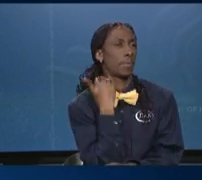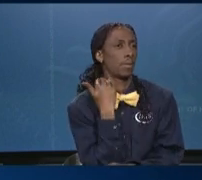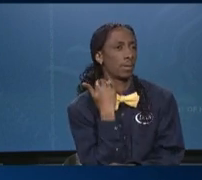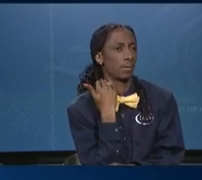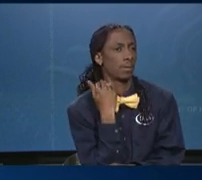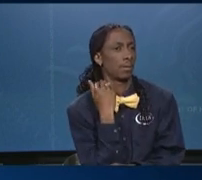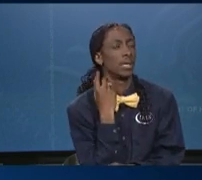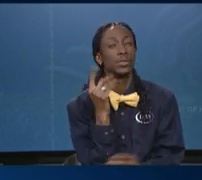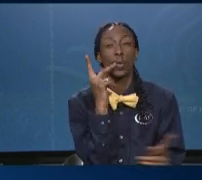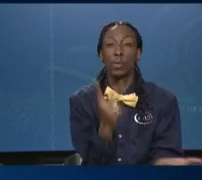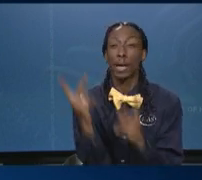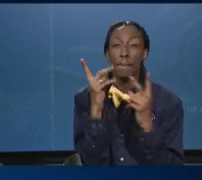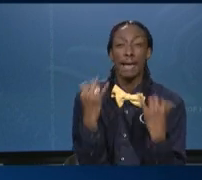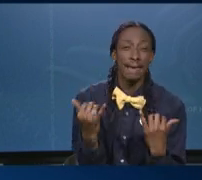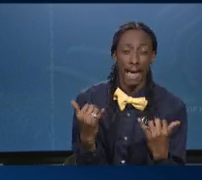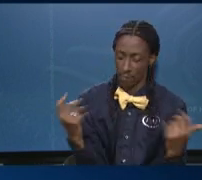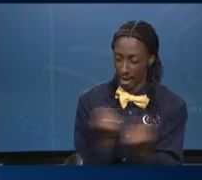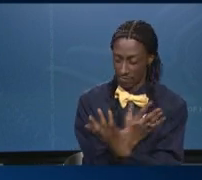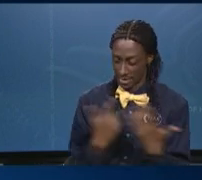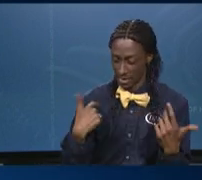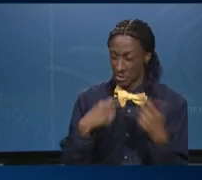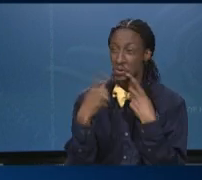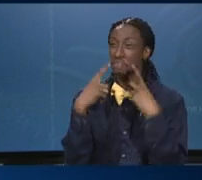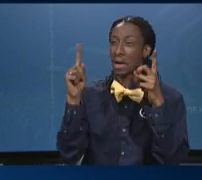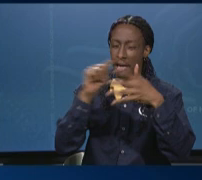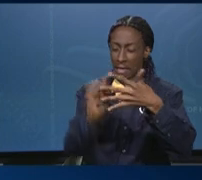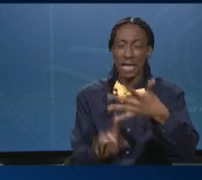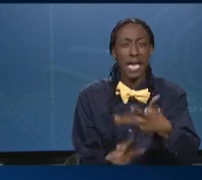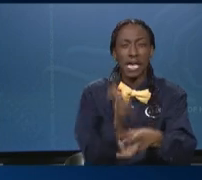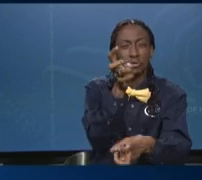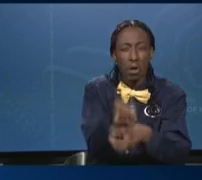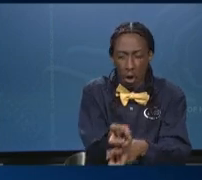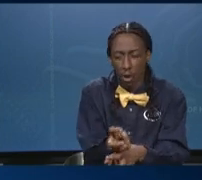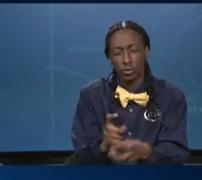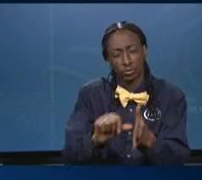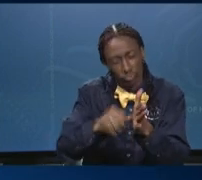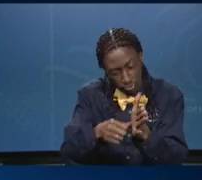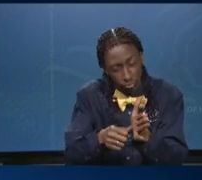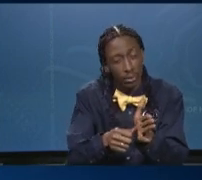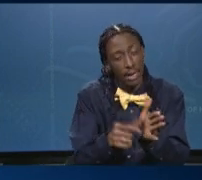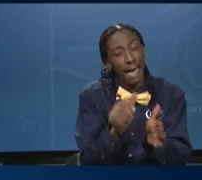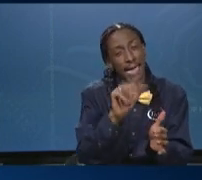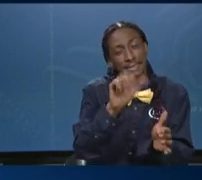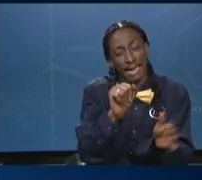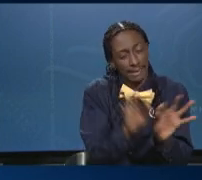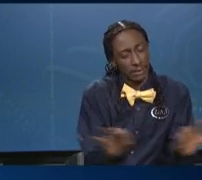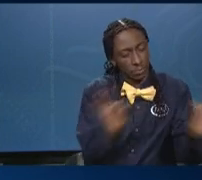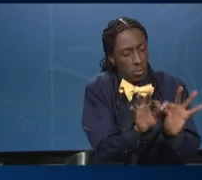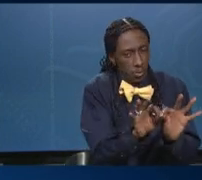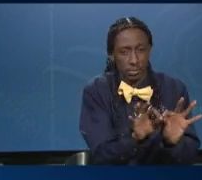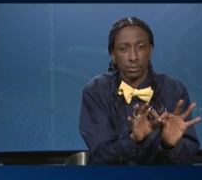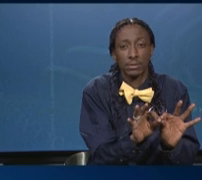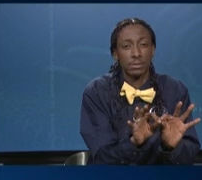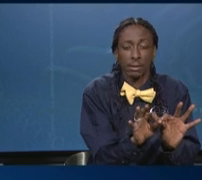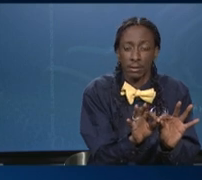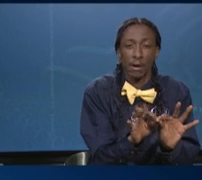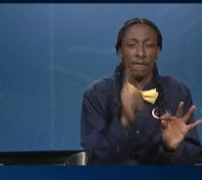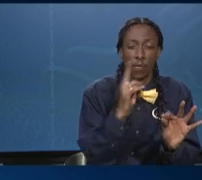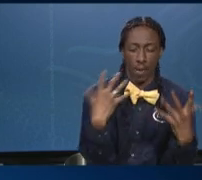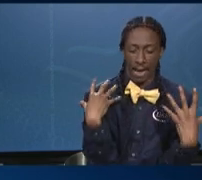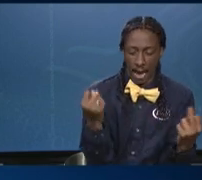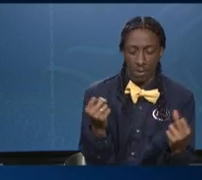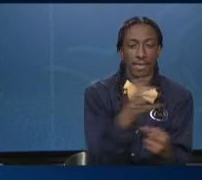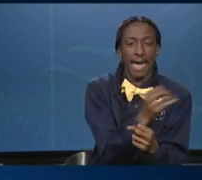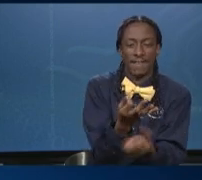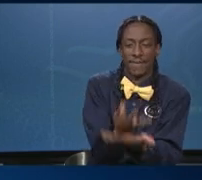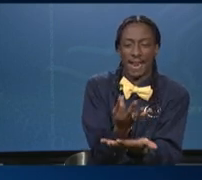on everything we've accomplished, it's hard to overstate the importance of the ACA on the health and financial security of the